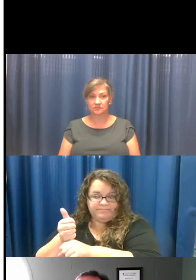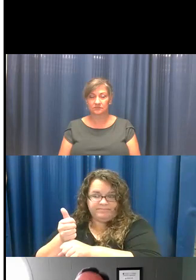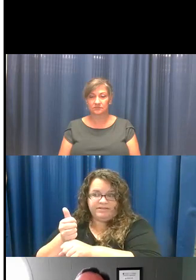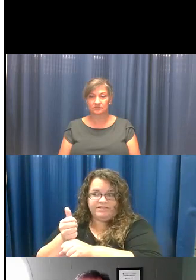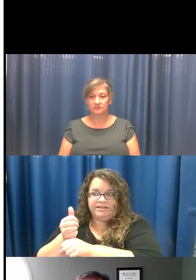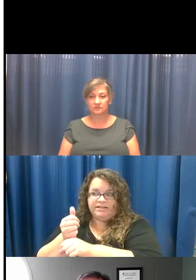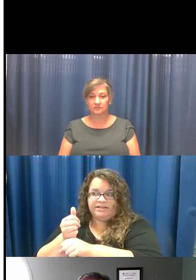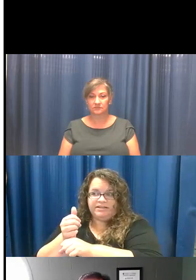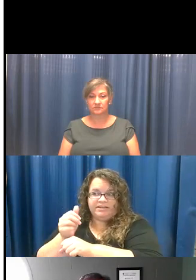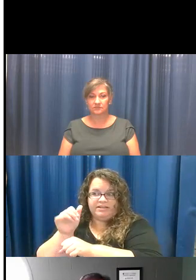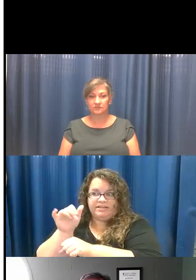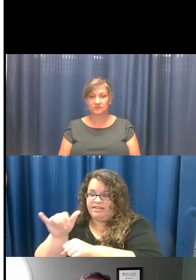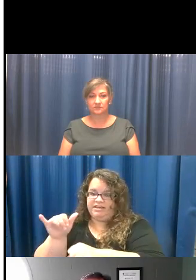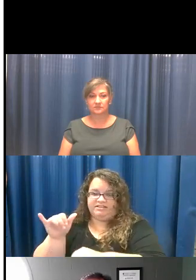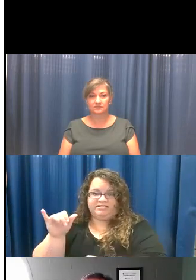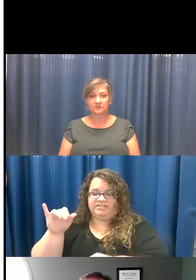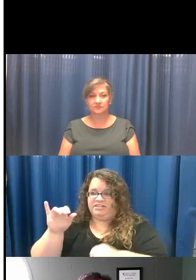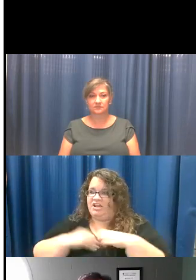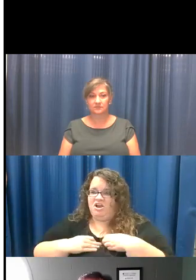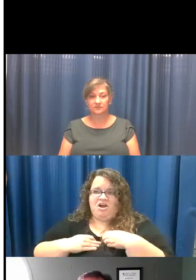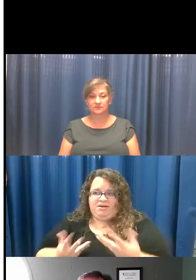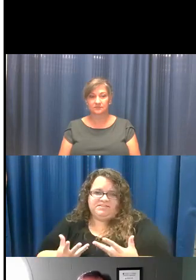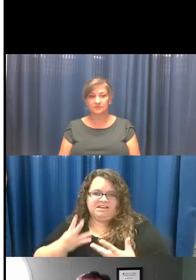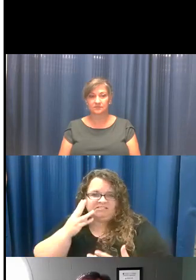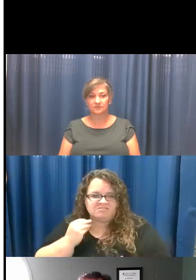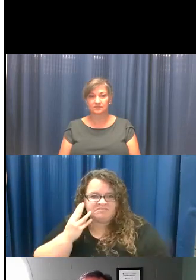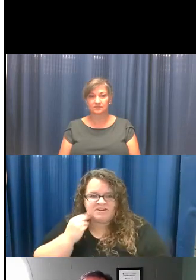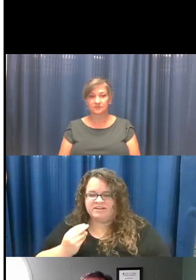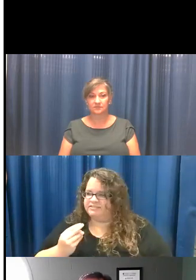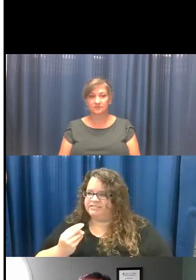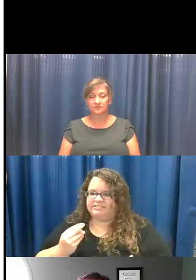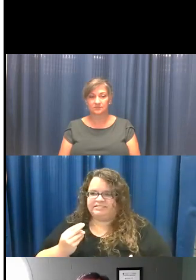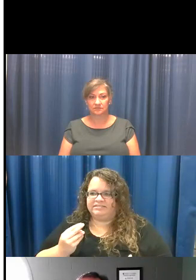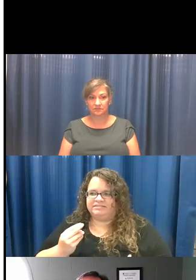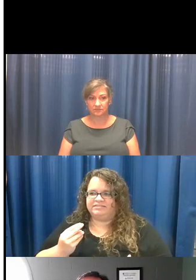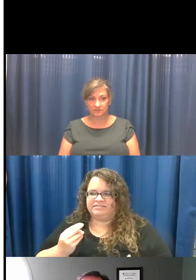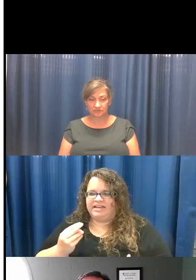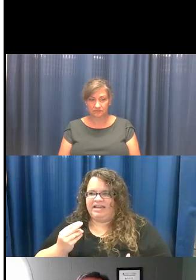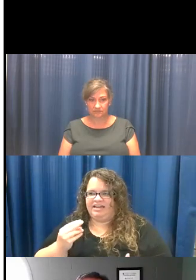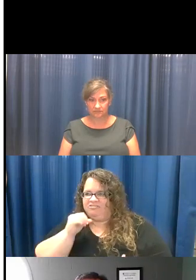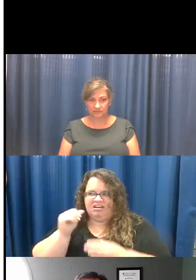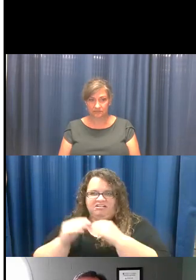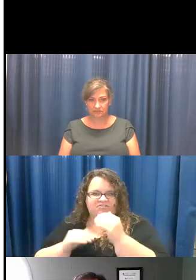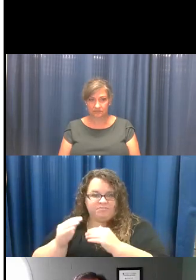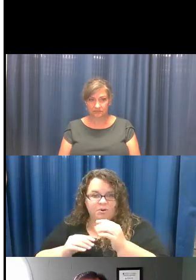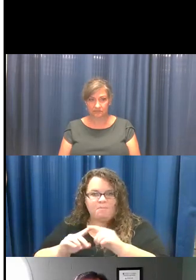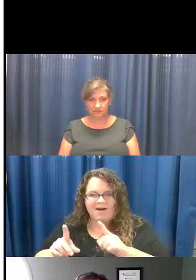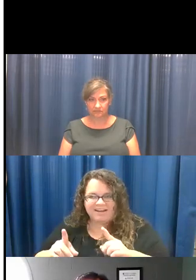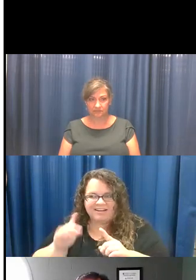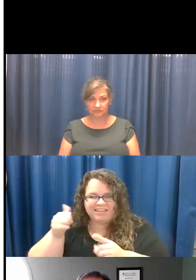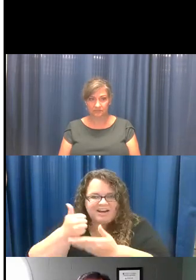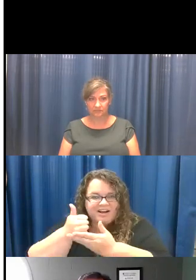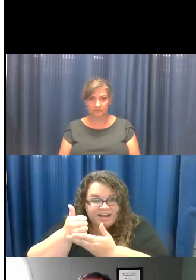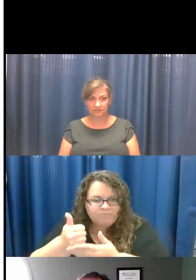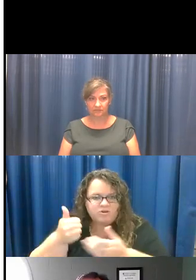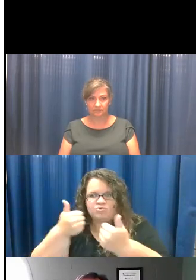it's upsetting to sit through this, but it's upsetting and creates discomfort in a way that really helps us challenge ourselves